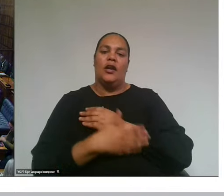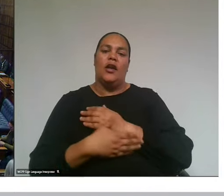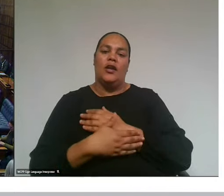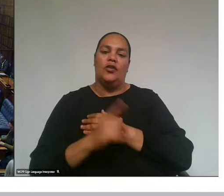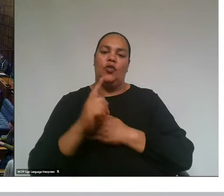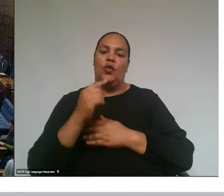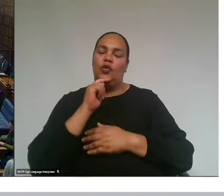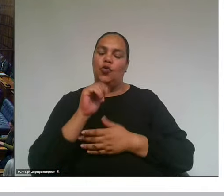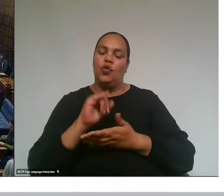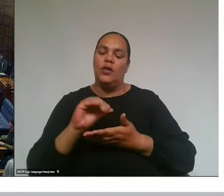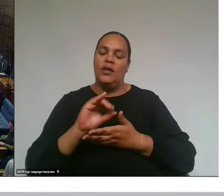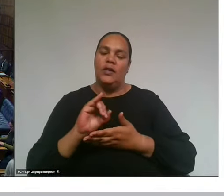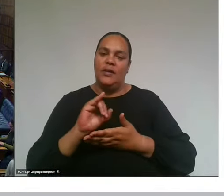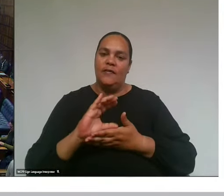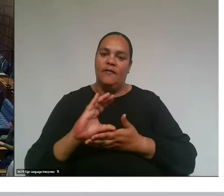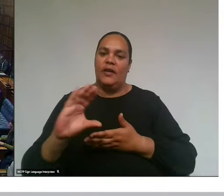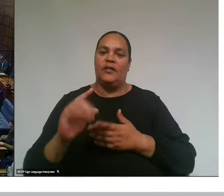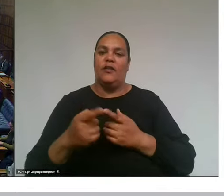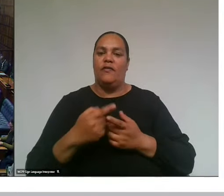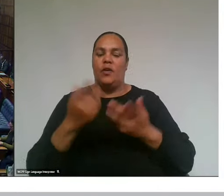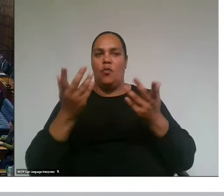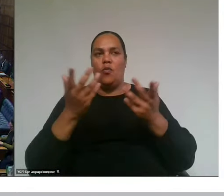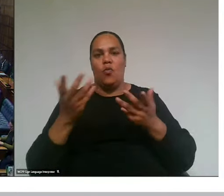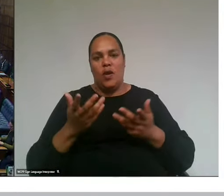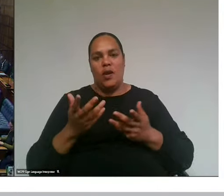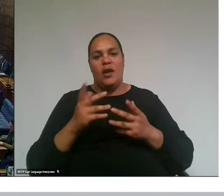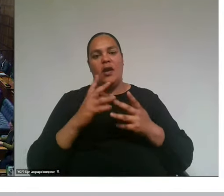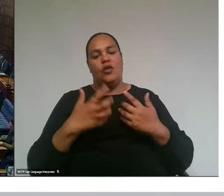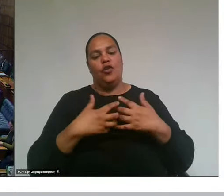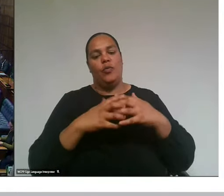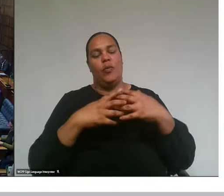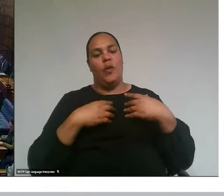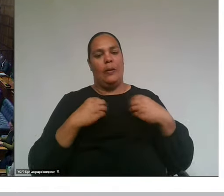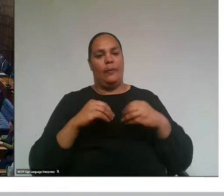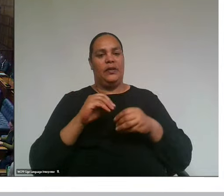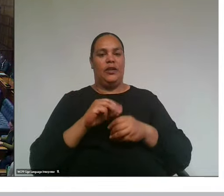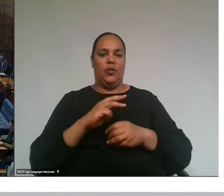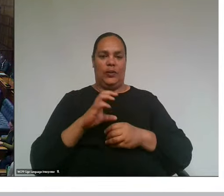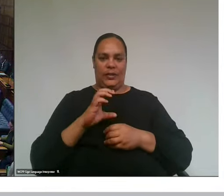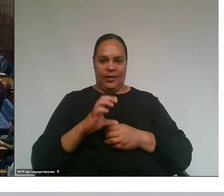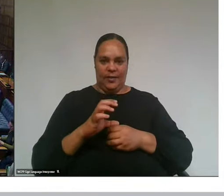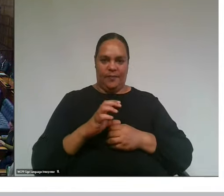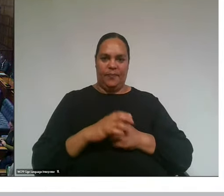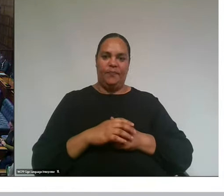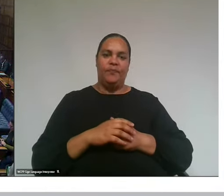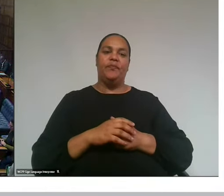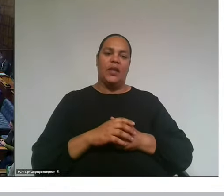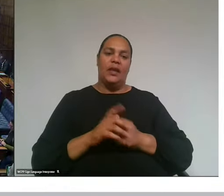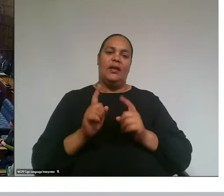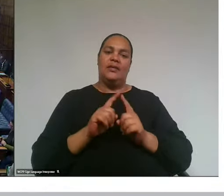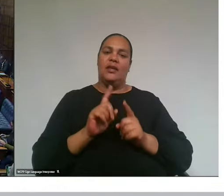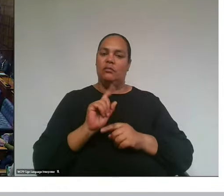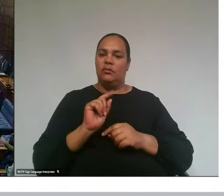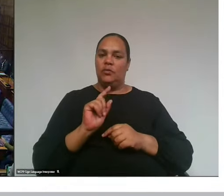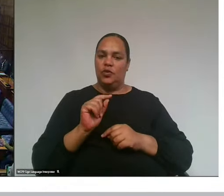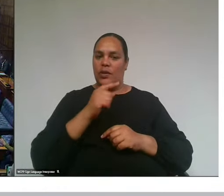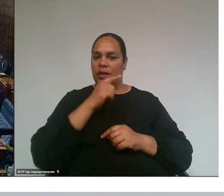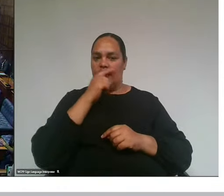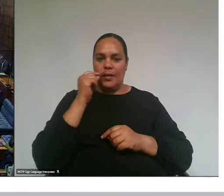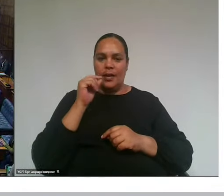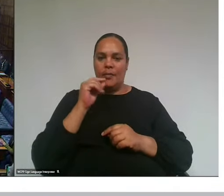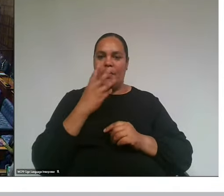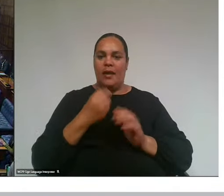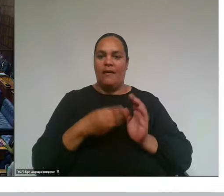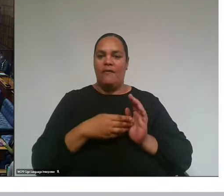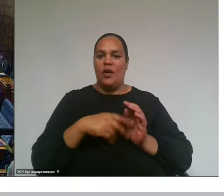invested or from countries from where entrepreneurs have invested in the Western Cape and and an interesting name there was